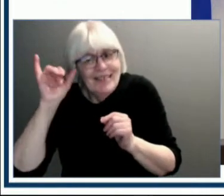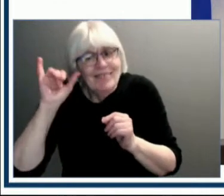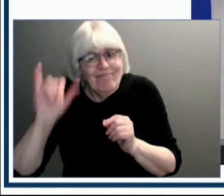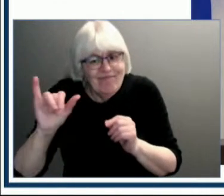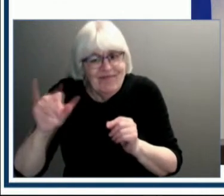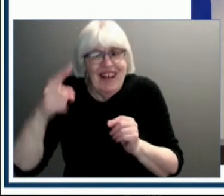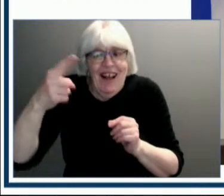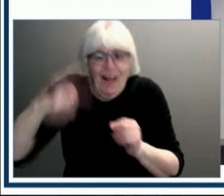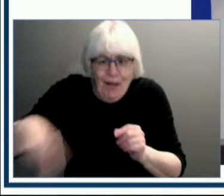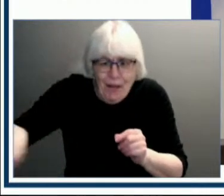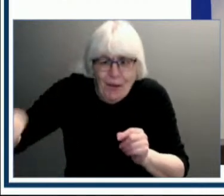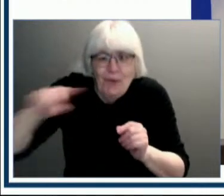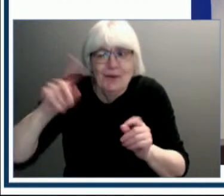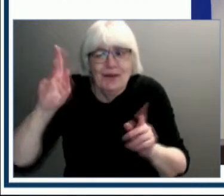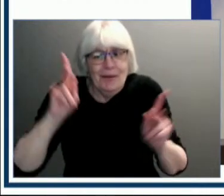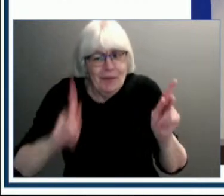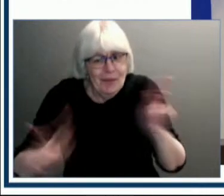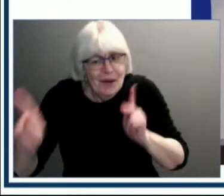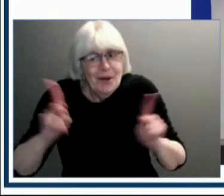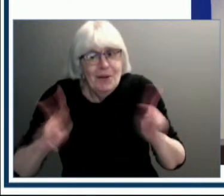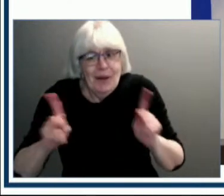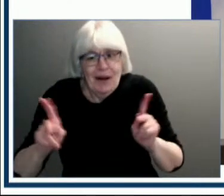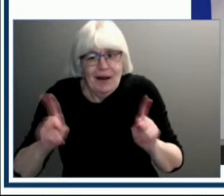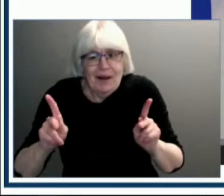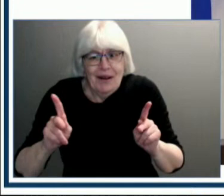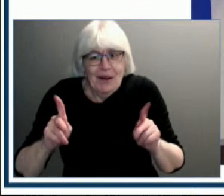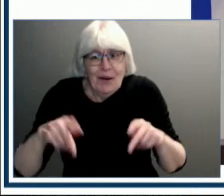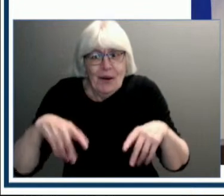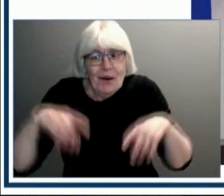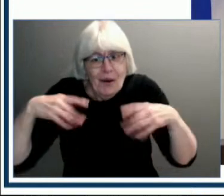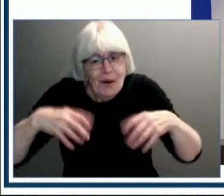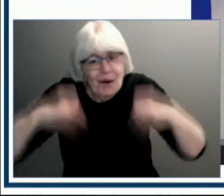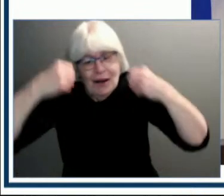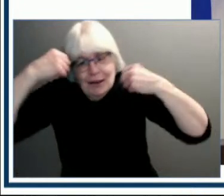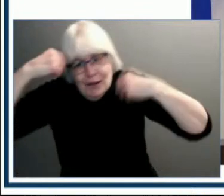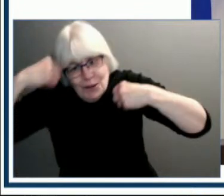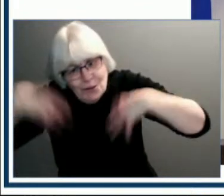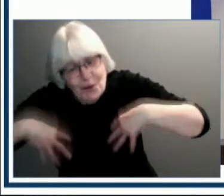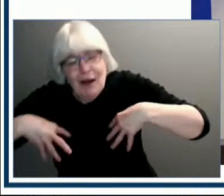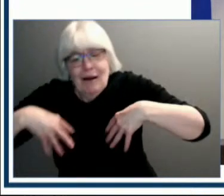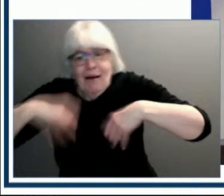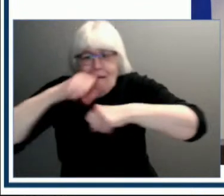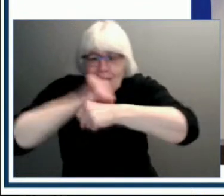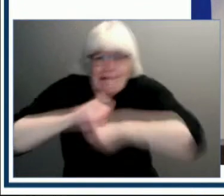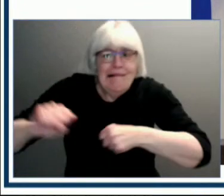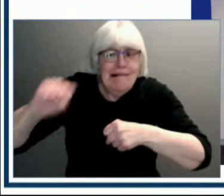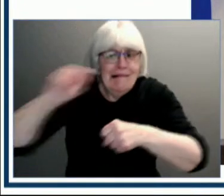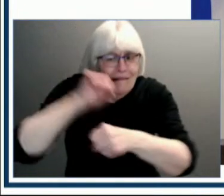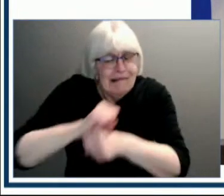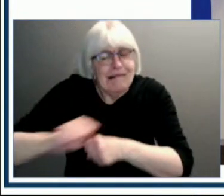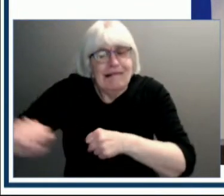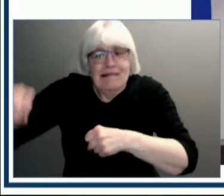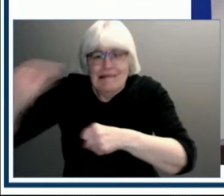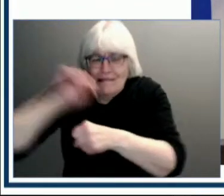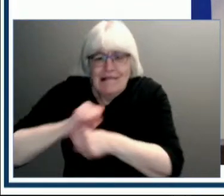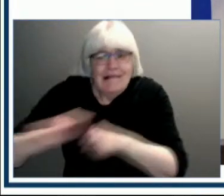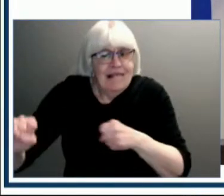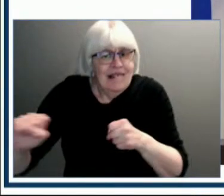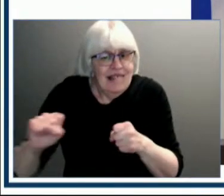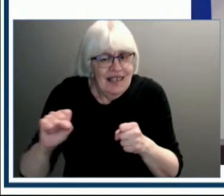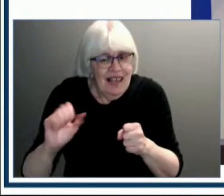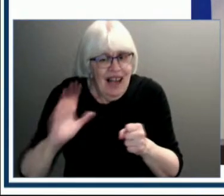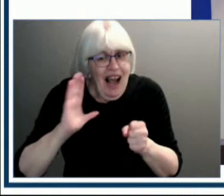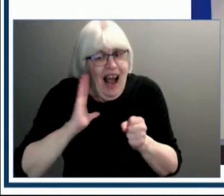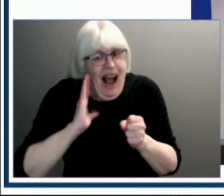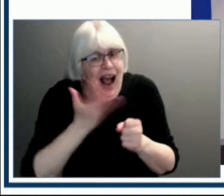represent the blood, sweat, and the tears from our fellow Nova Scotians. They're our friends, they're our family, they're our neighbors.